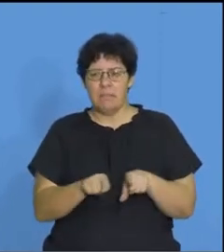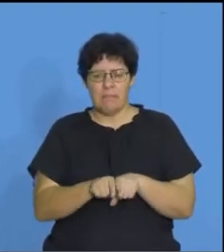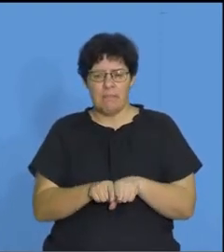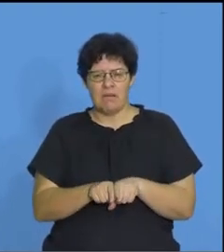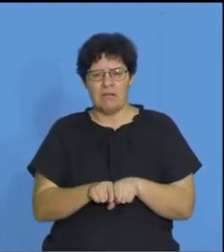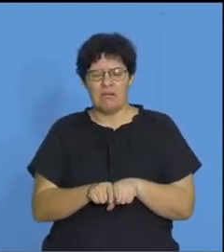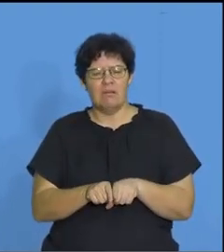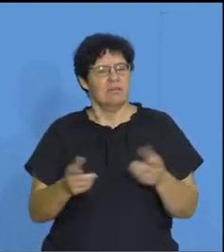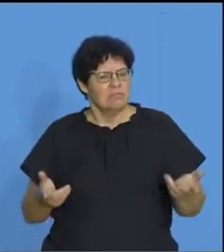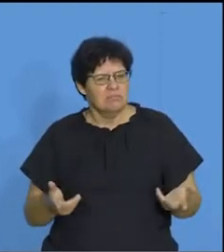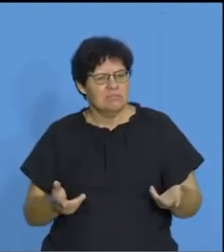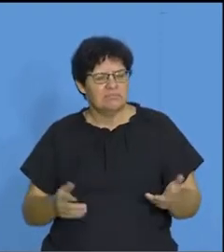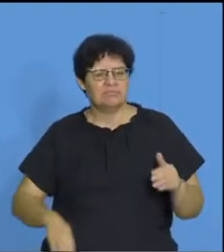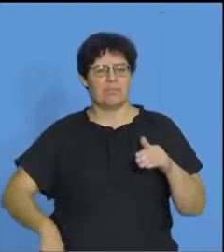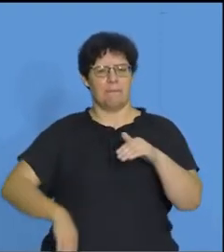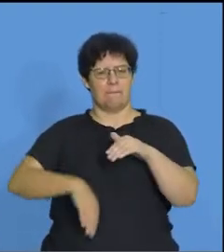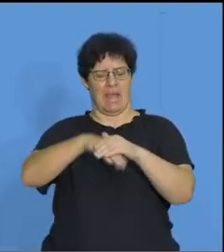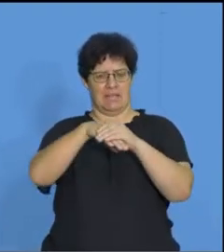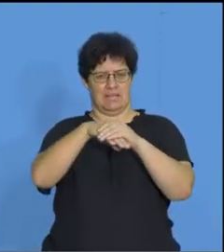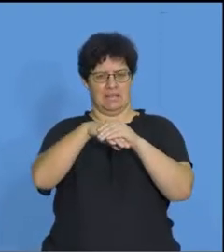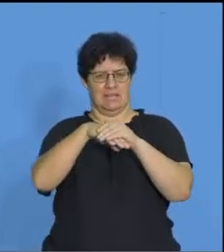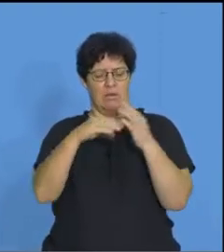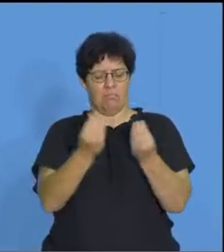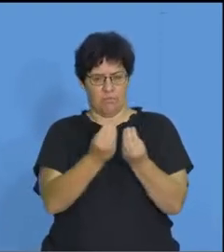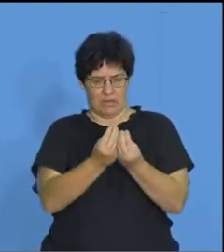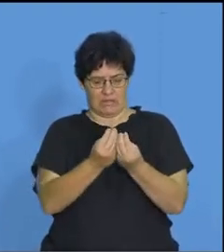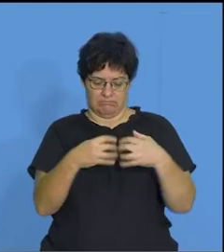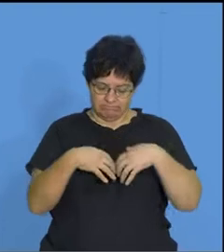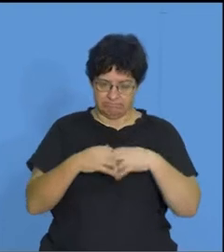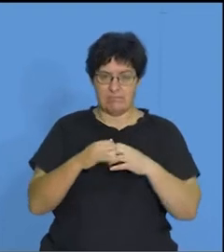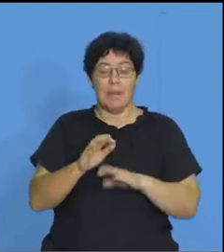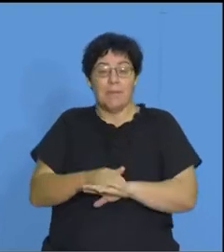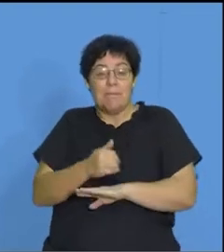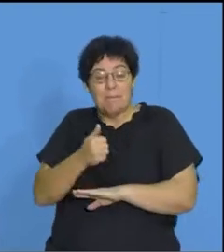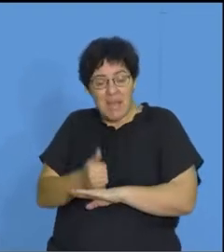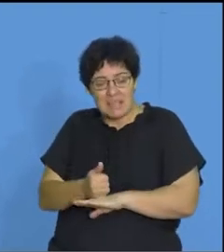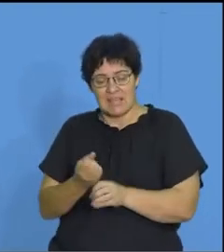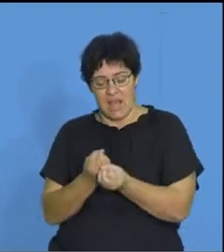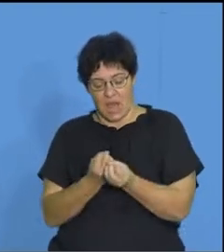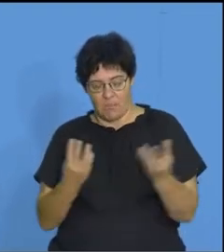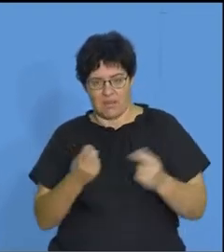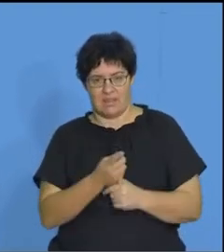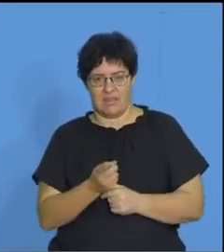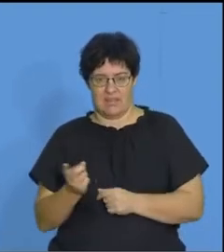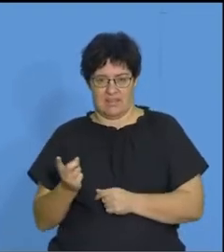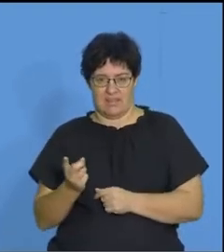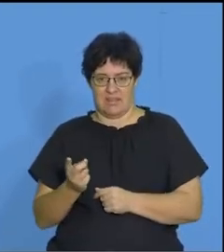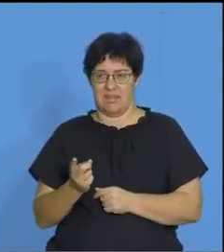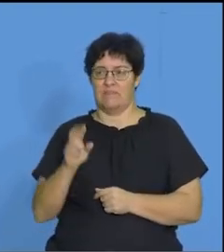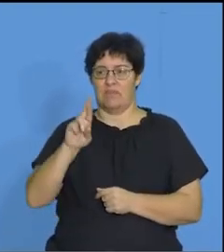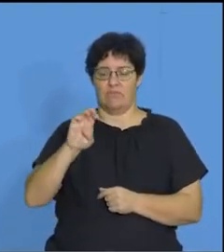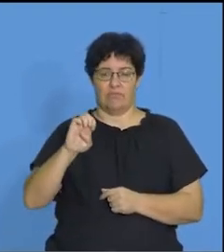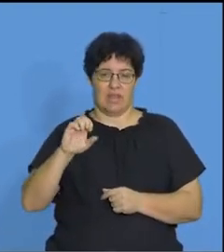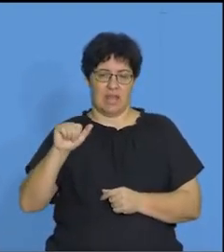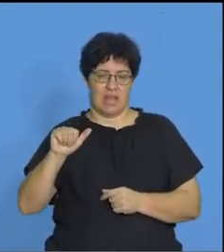or determines the maximum amount of product that is formed based on the quantities of the reactants.